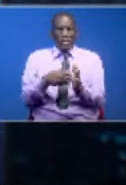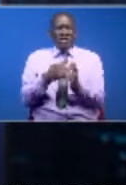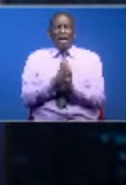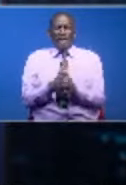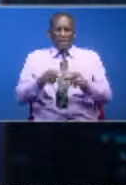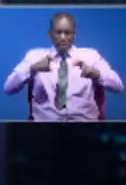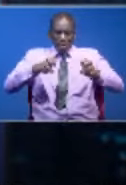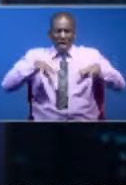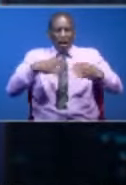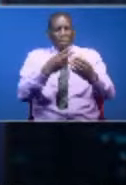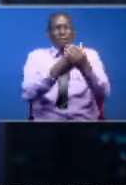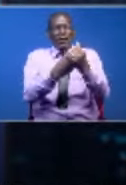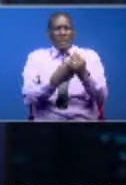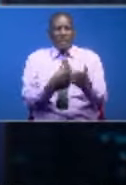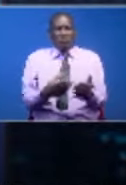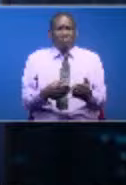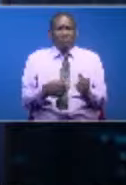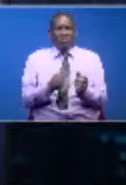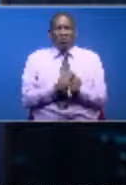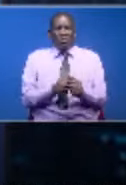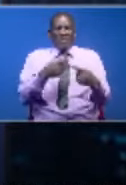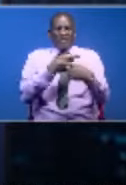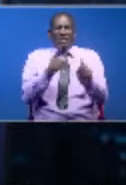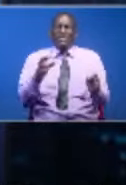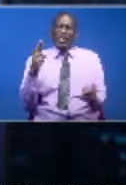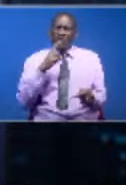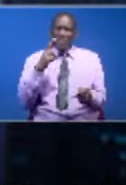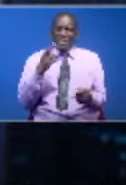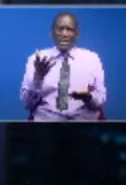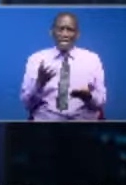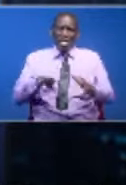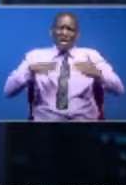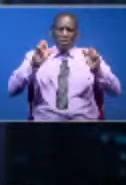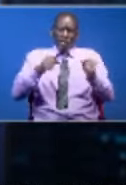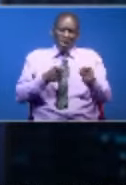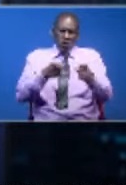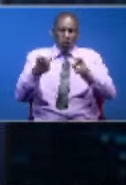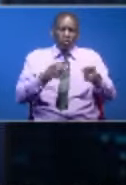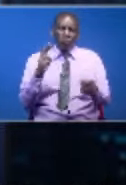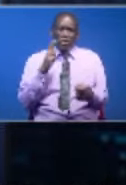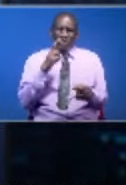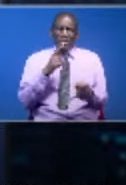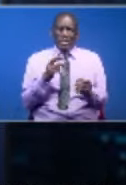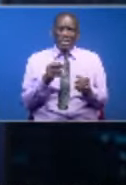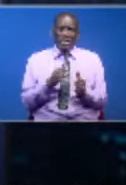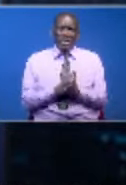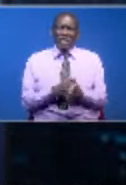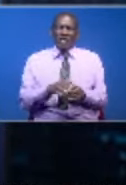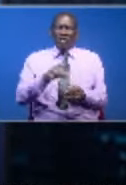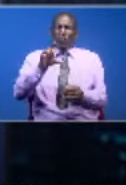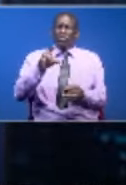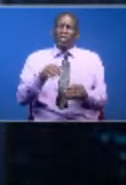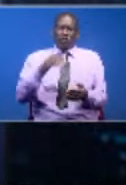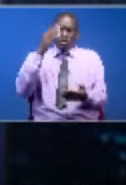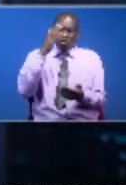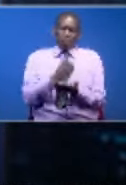how partnerships with different risk, how we can mitigate risk and really de-risk these